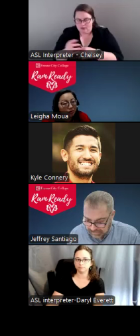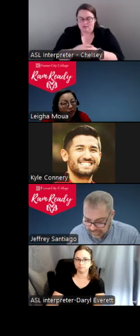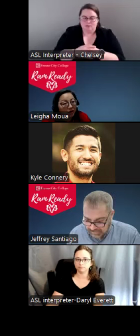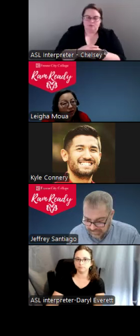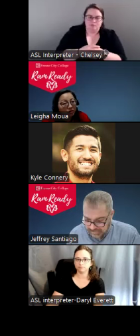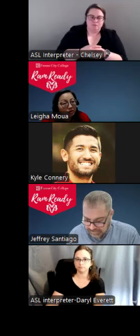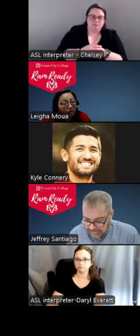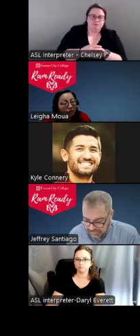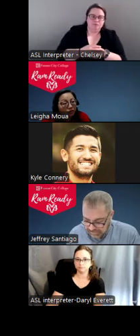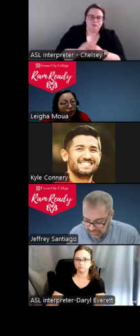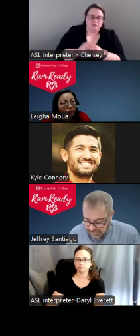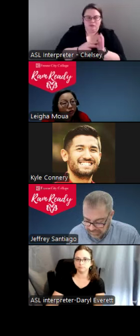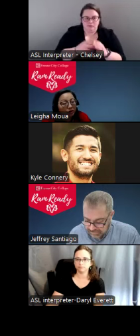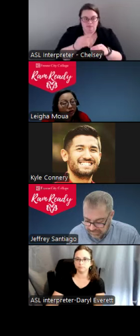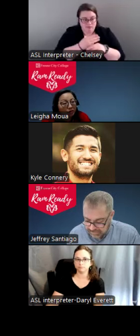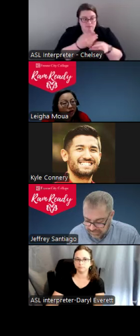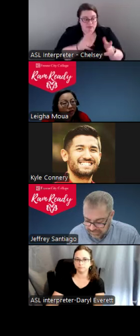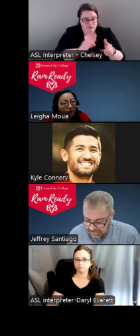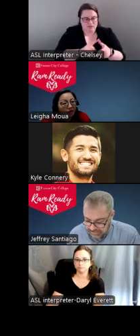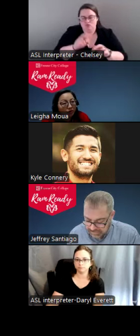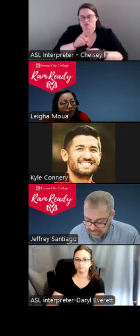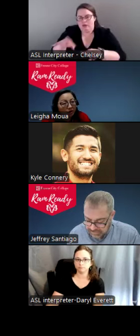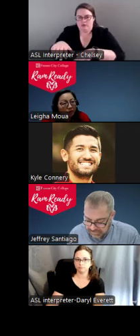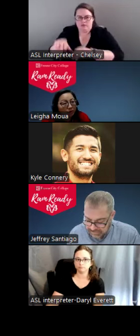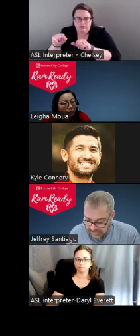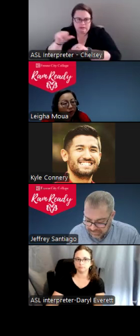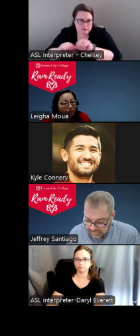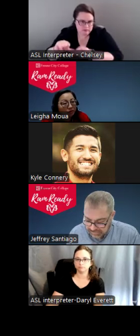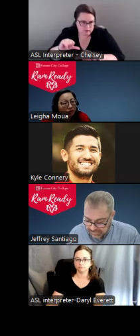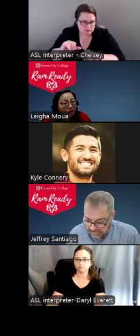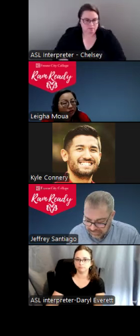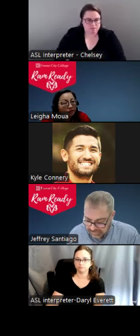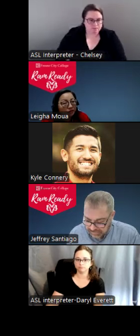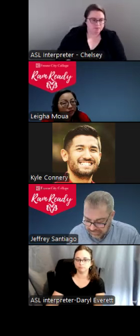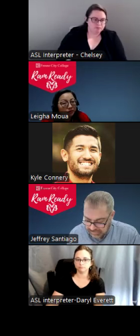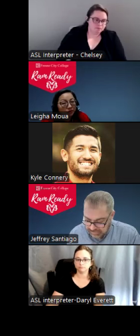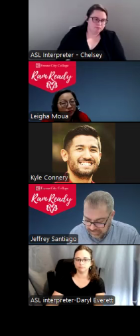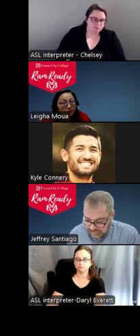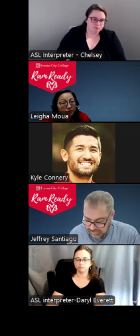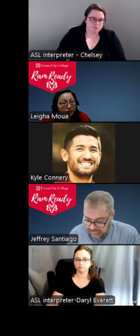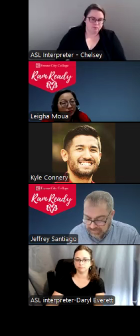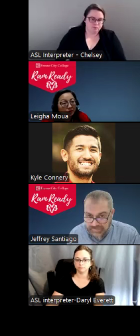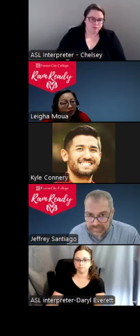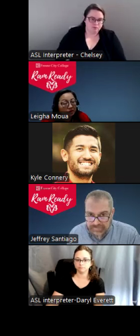to complete out for your allied health program.